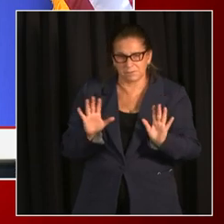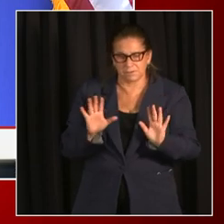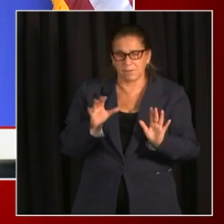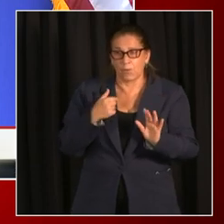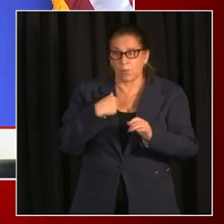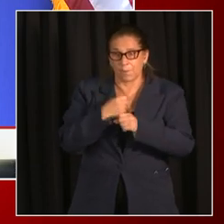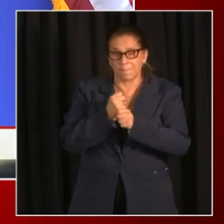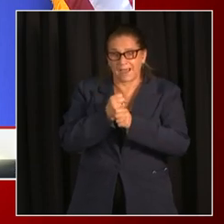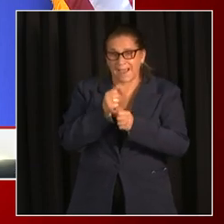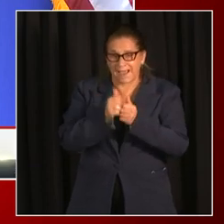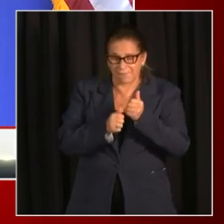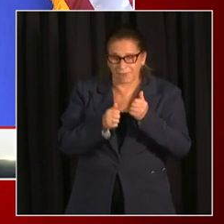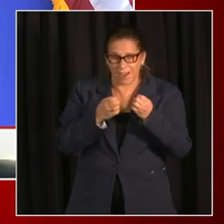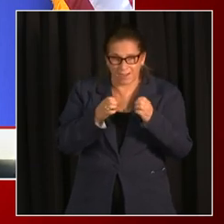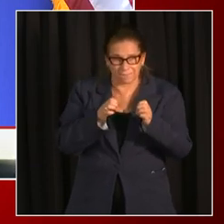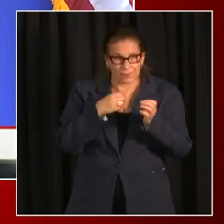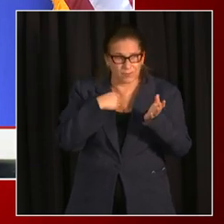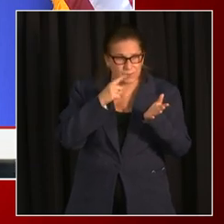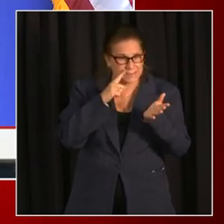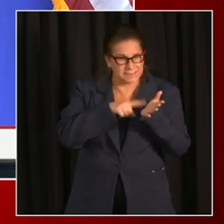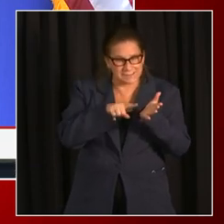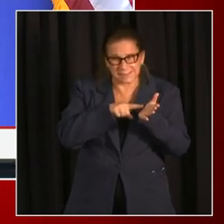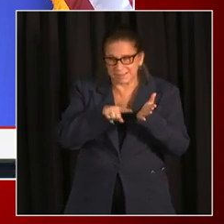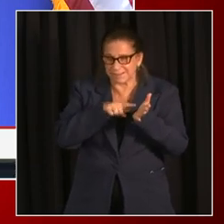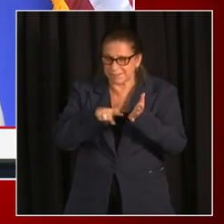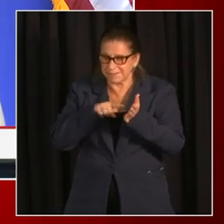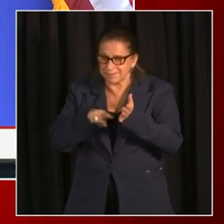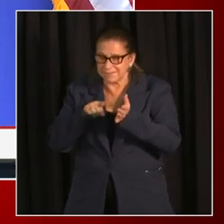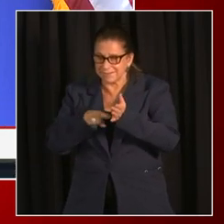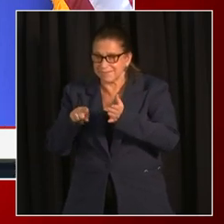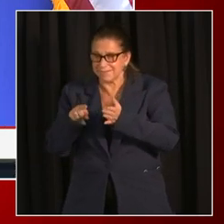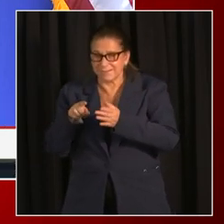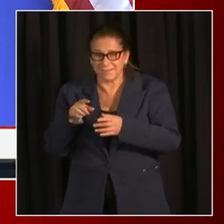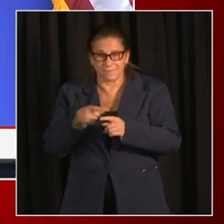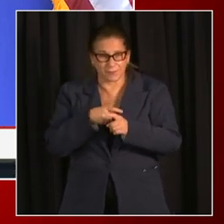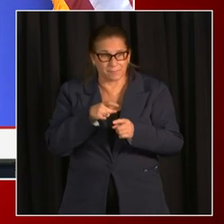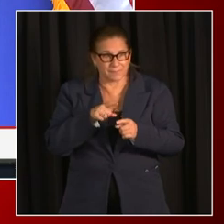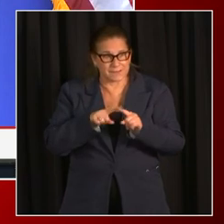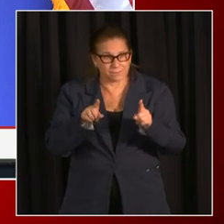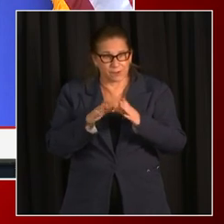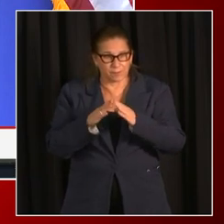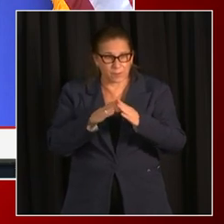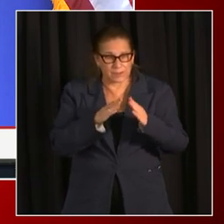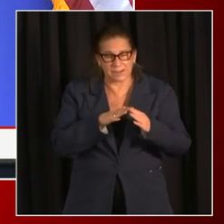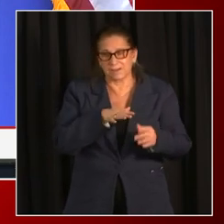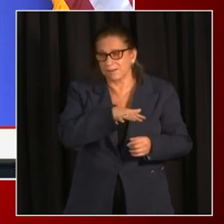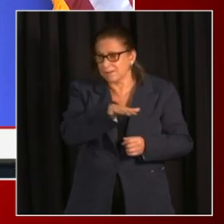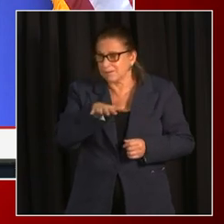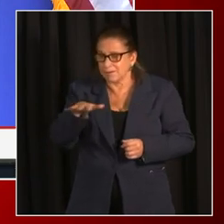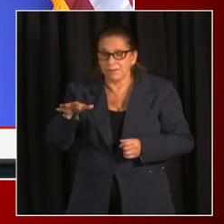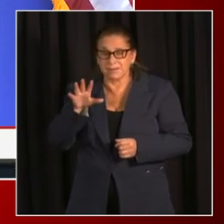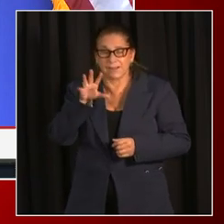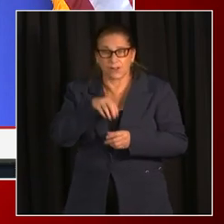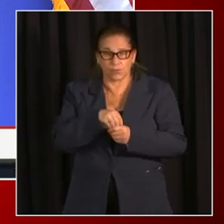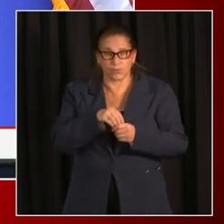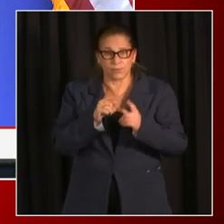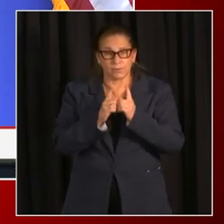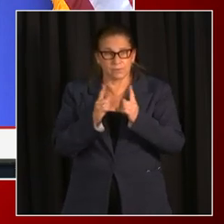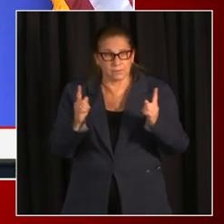our neighbors. And not because we are socially distancing, it shouldn't mean that we are socially